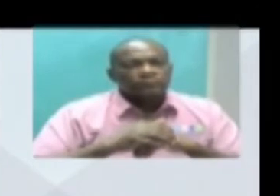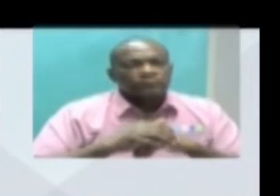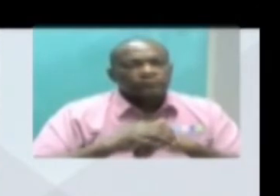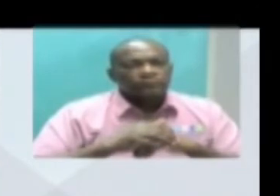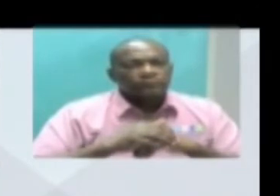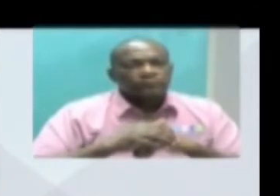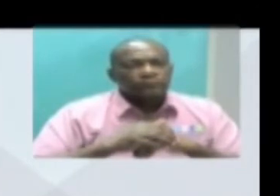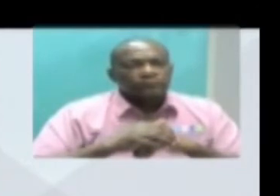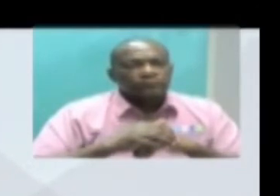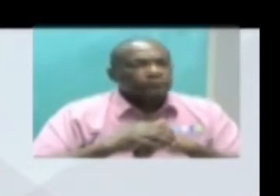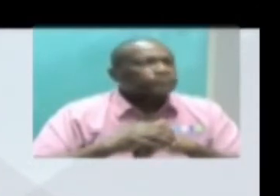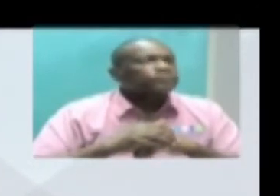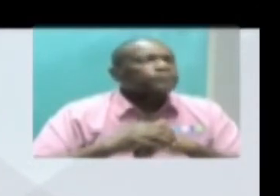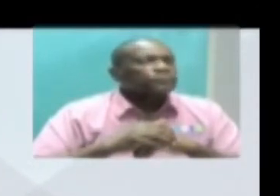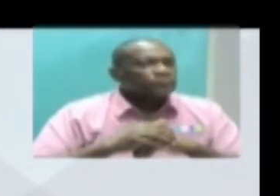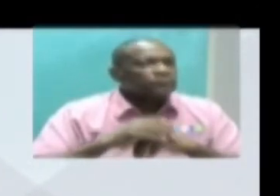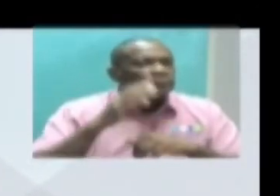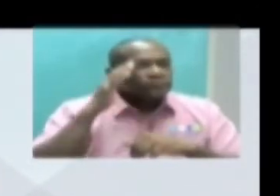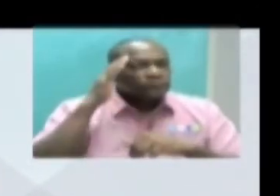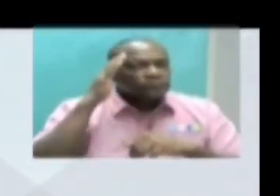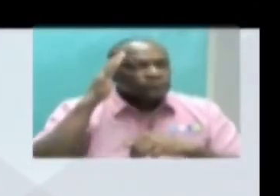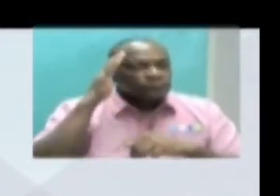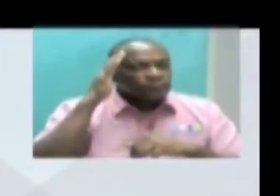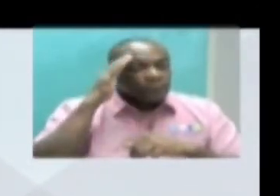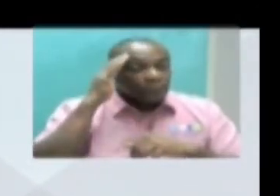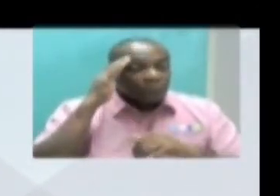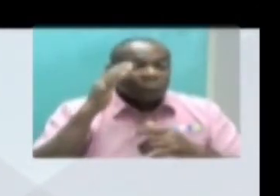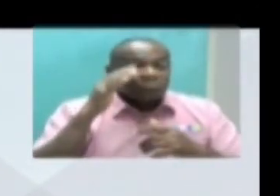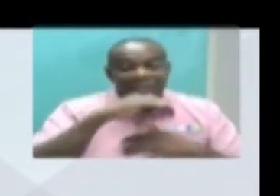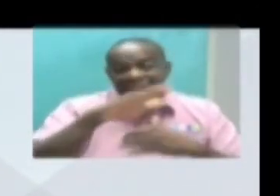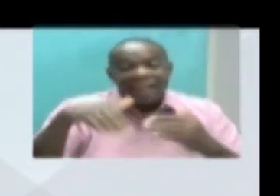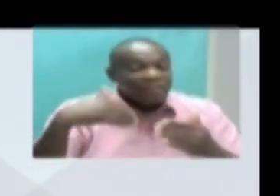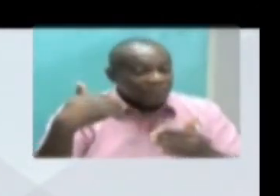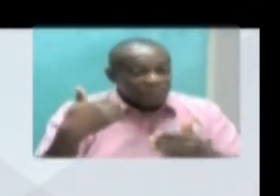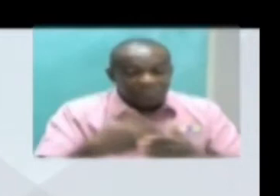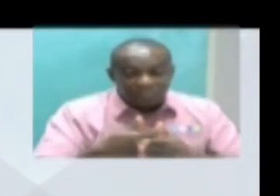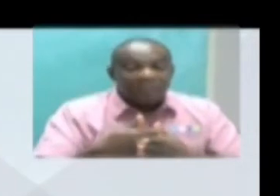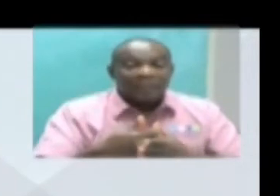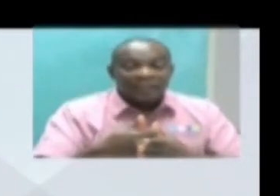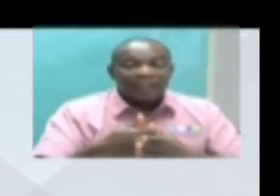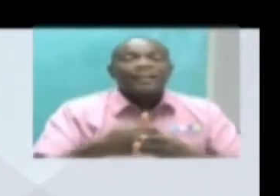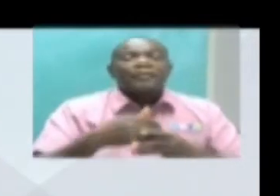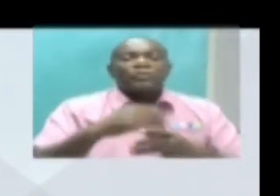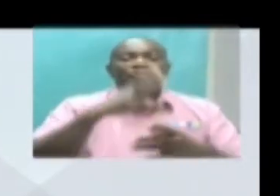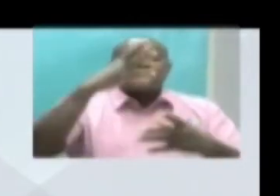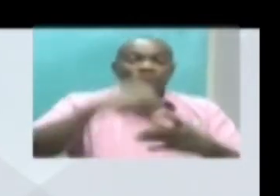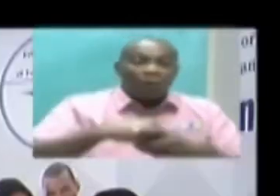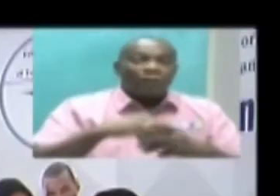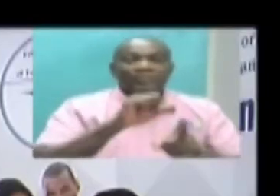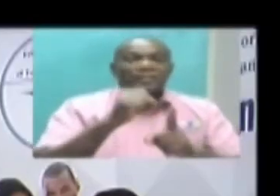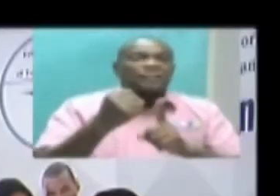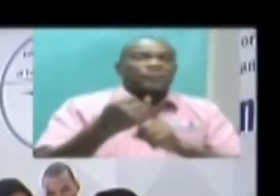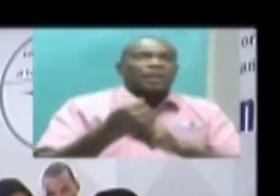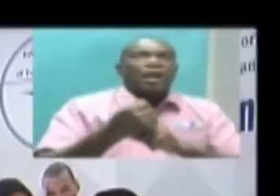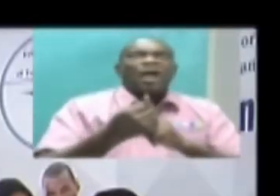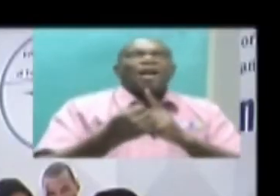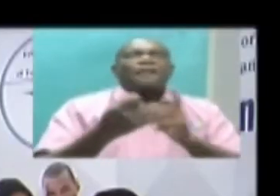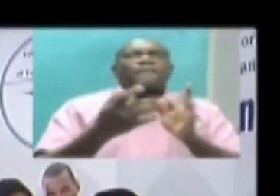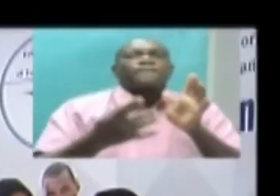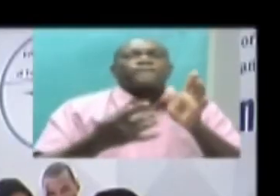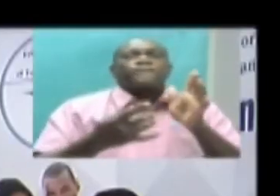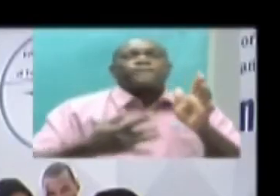You know, Daniel, it's everyone is thrown into the deep end. Yes. The teachers, the students, the parents, and, you know, without any